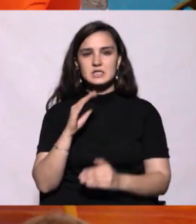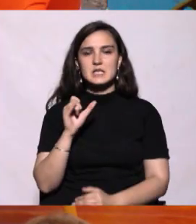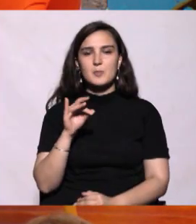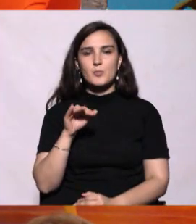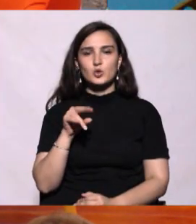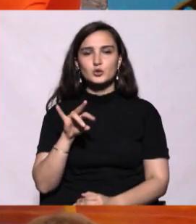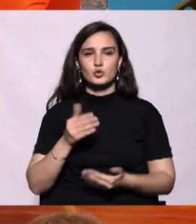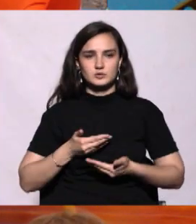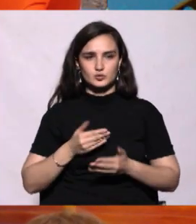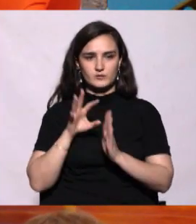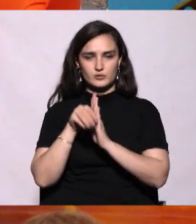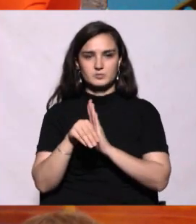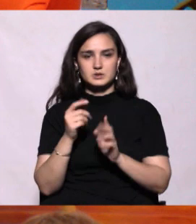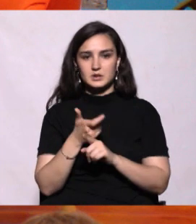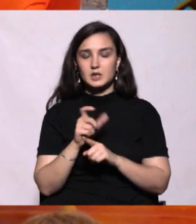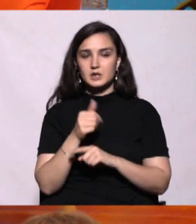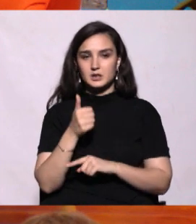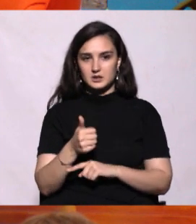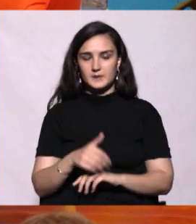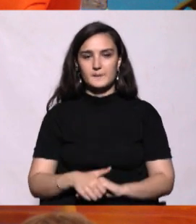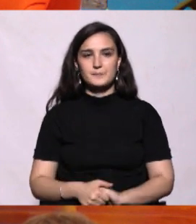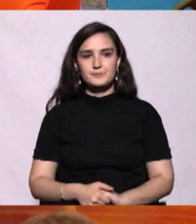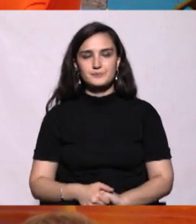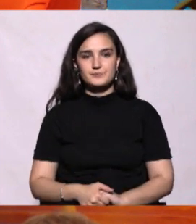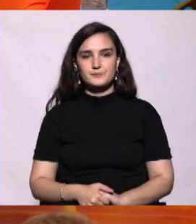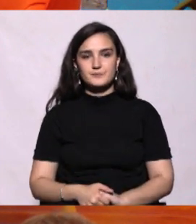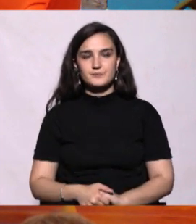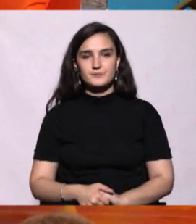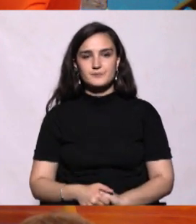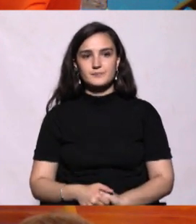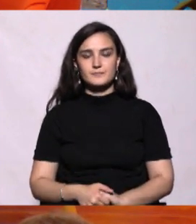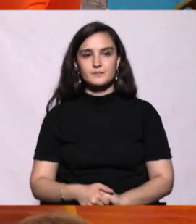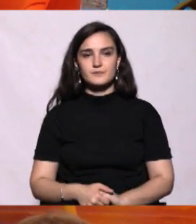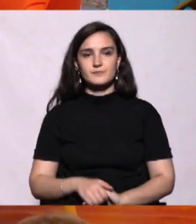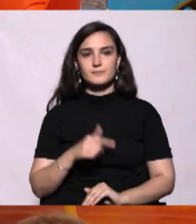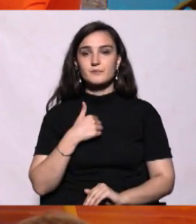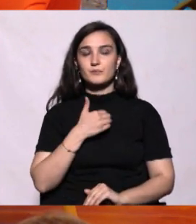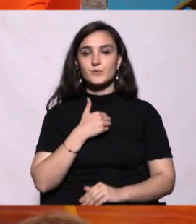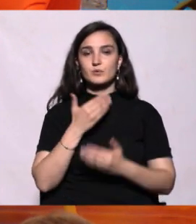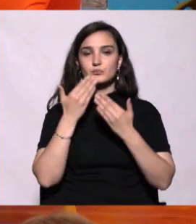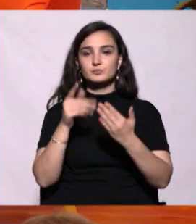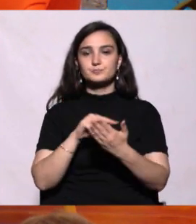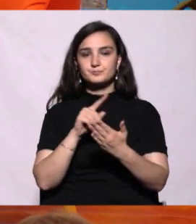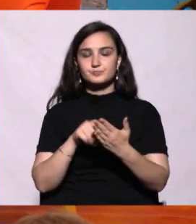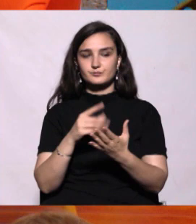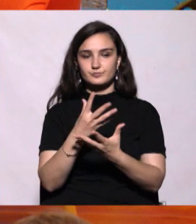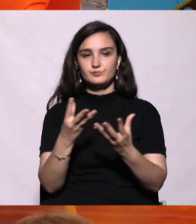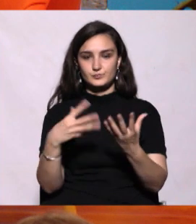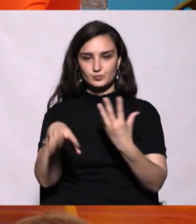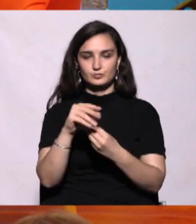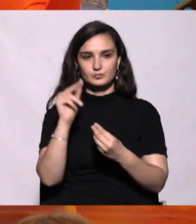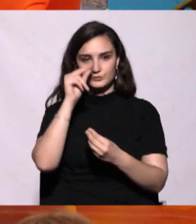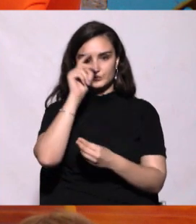lives. Very good. Now, to wrap up the setting, I'm going to ask another question to our